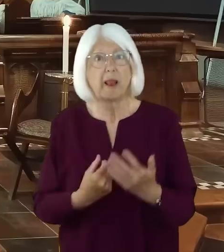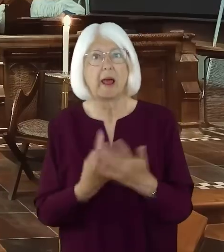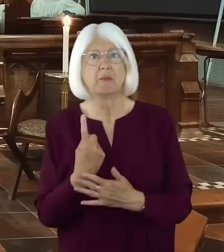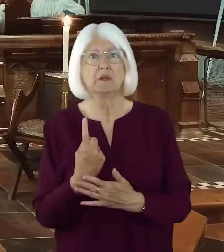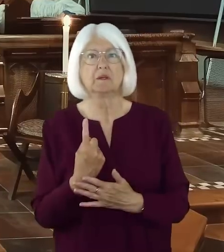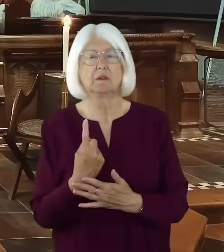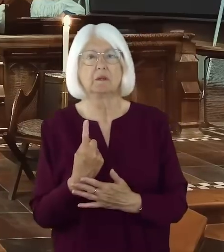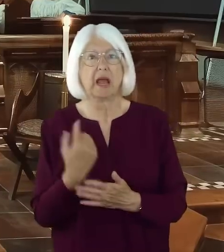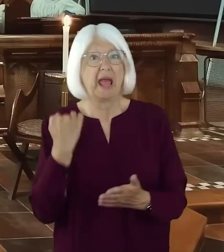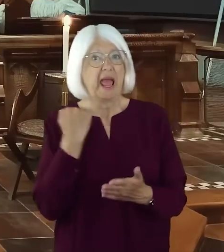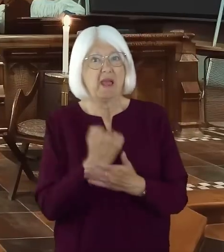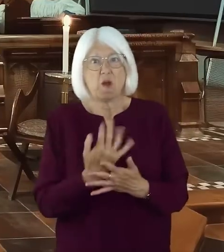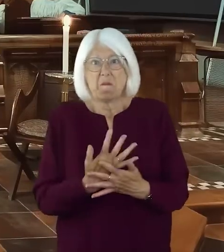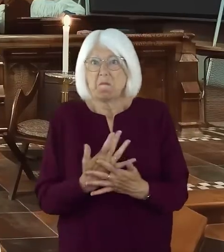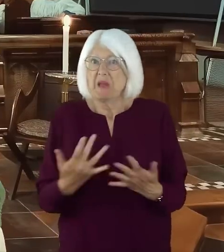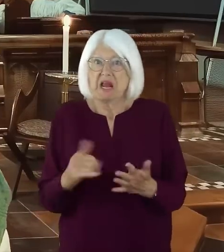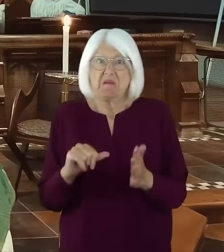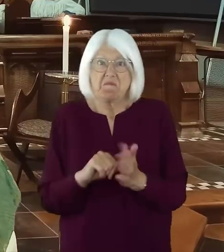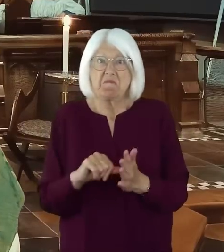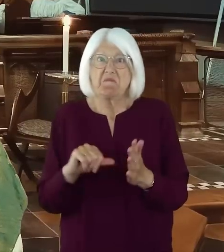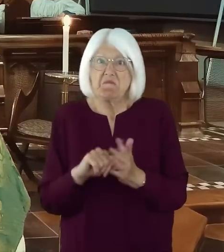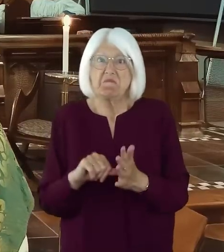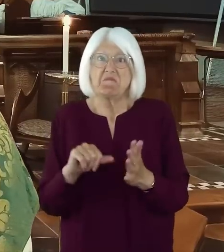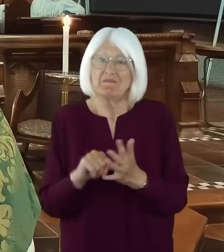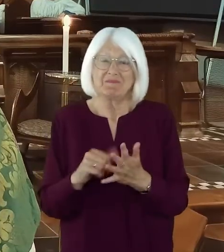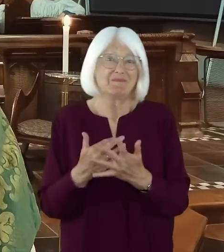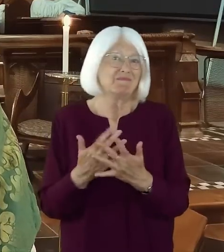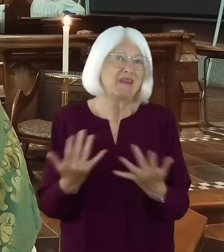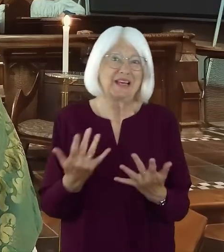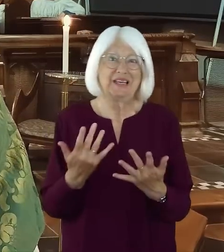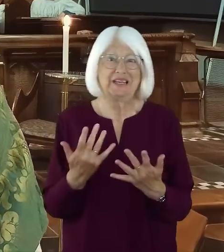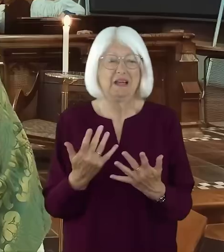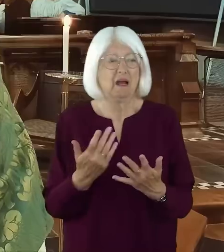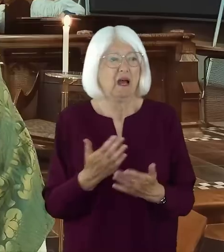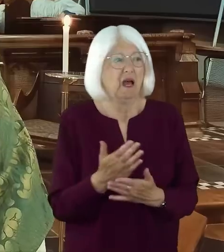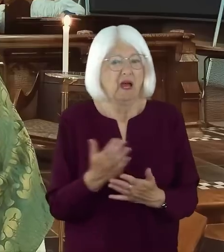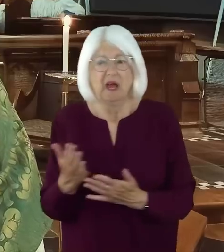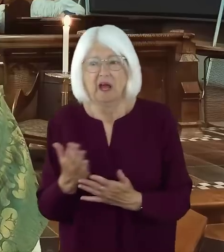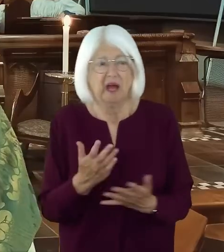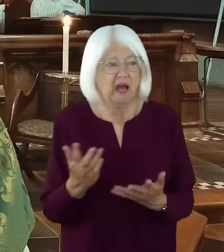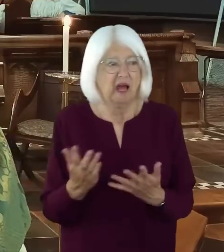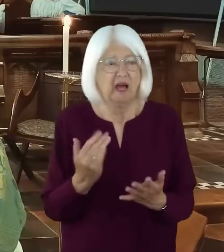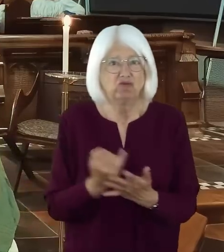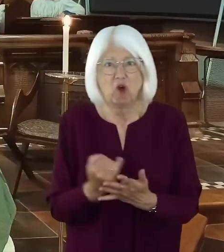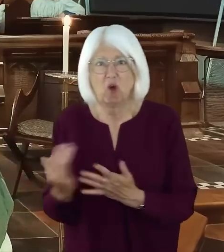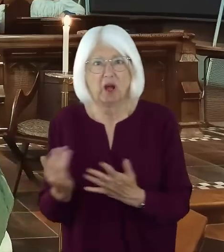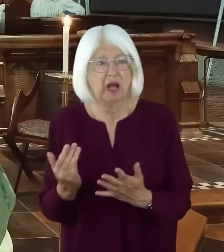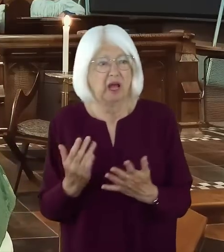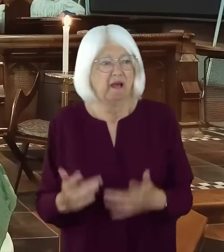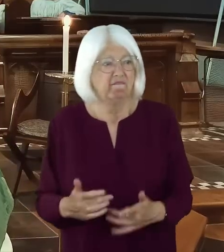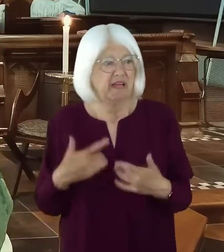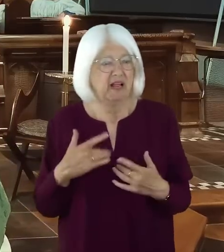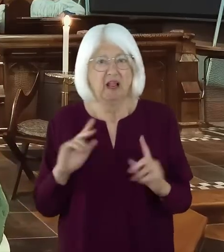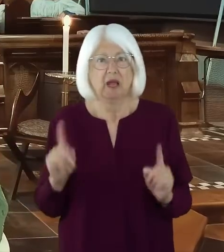Abraham faces many challenges. There are many twists and turns. Many demands are made on him,